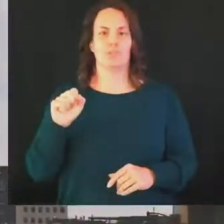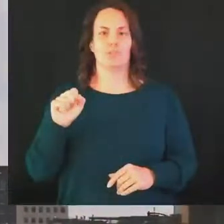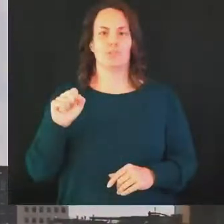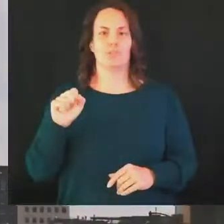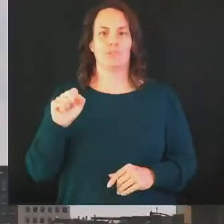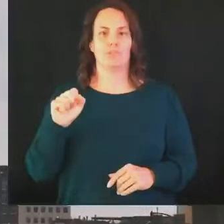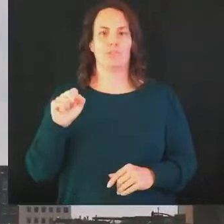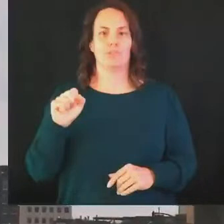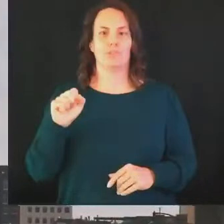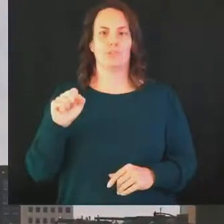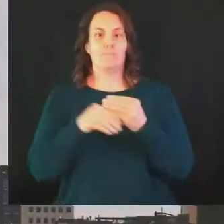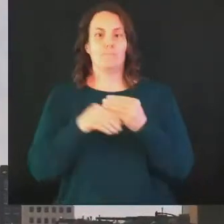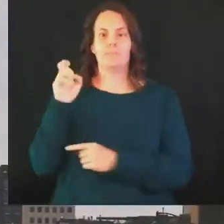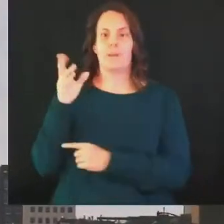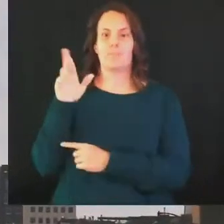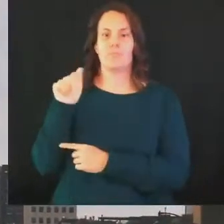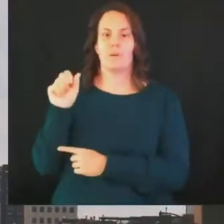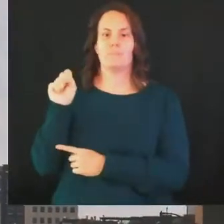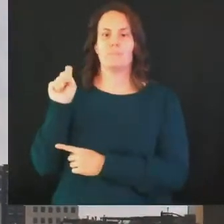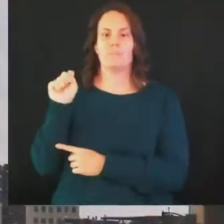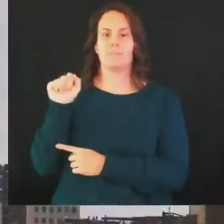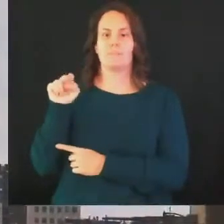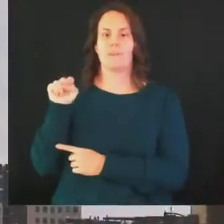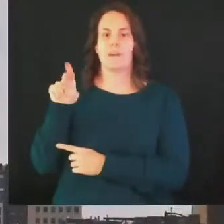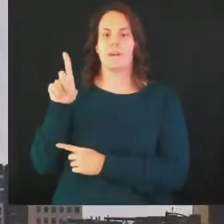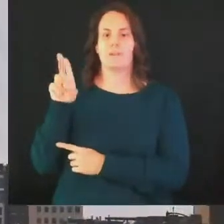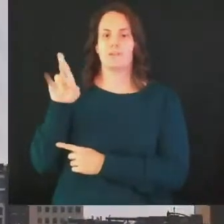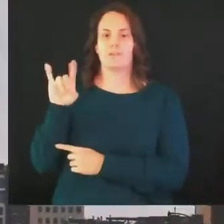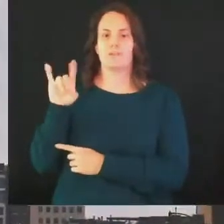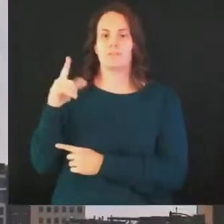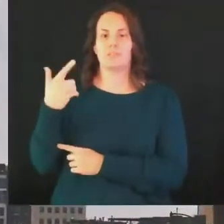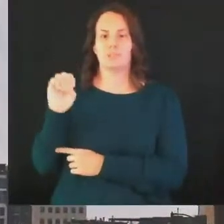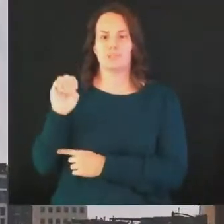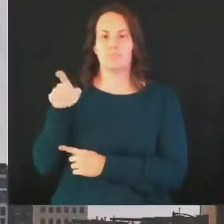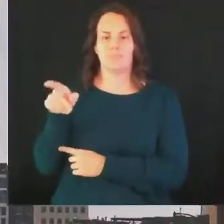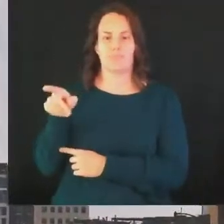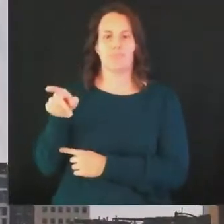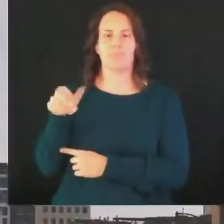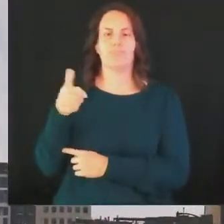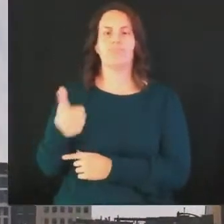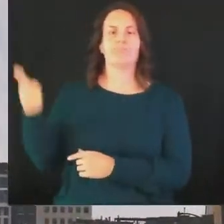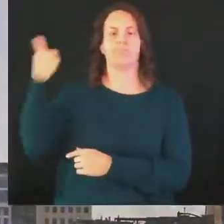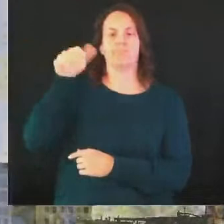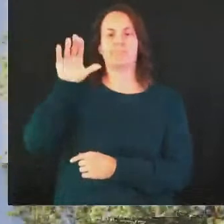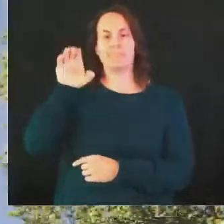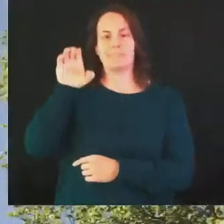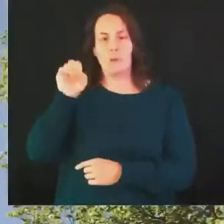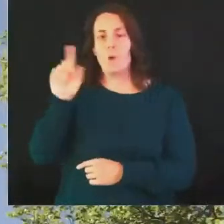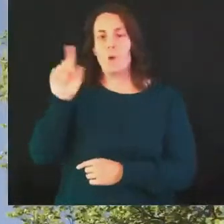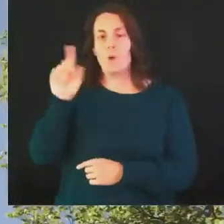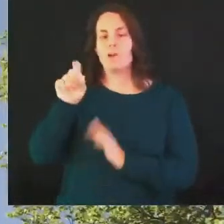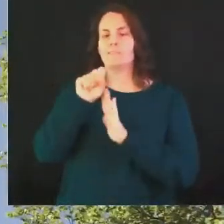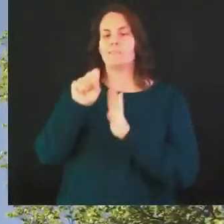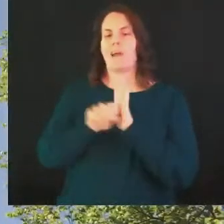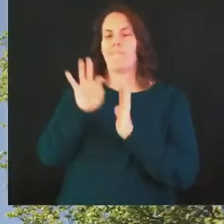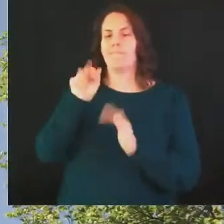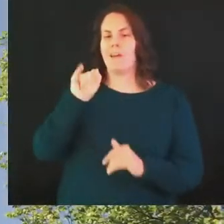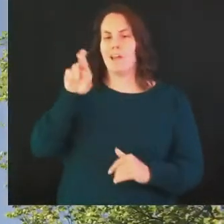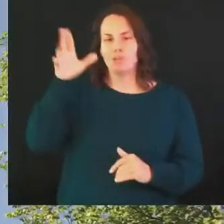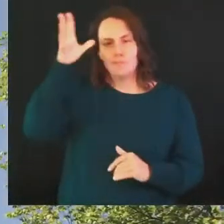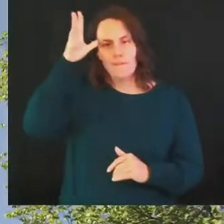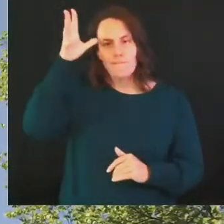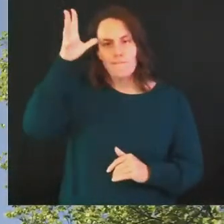Park Alternate Care Facility, Dr. Ryan Westergaard, the Chief Medical Officer for the DHS Bureau of Communicable Diseases, and